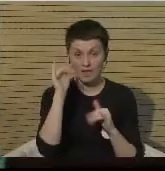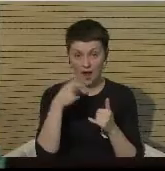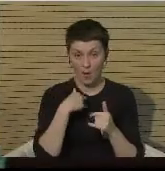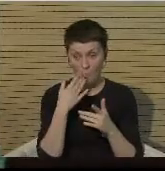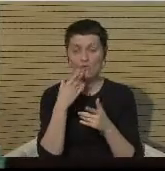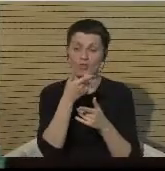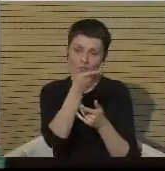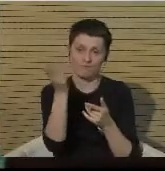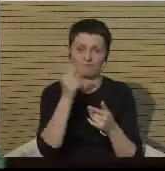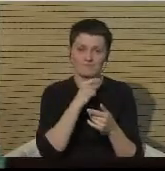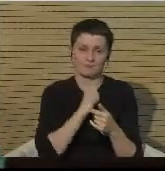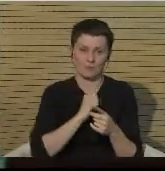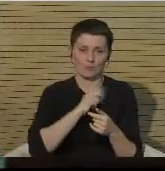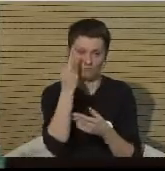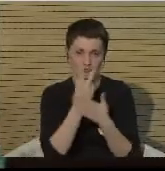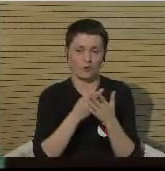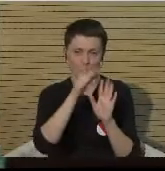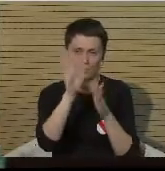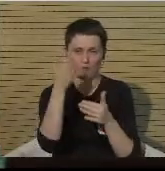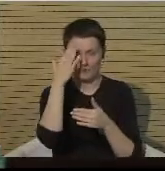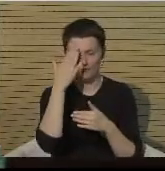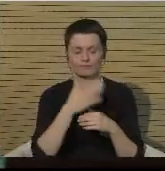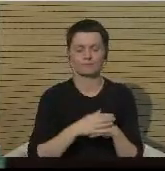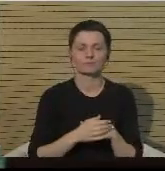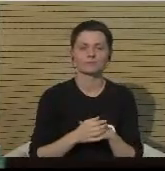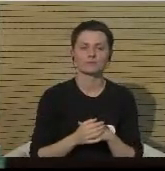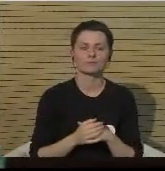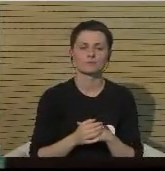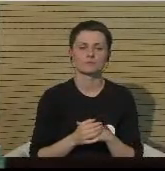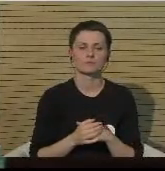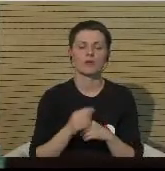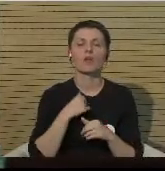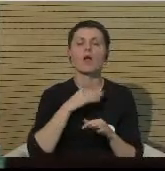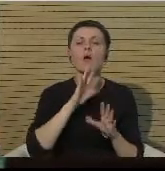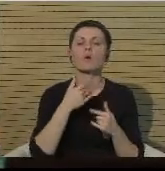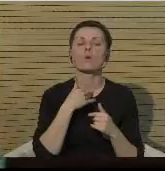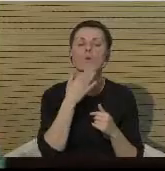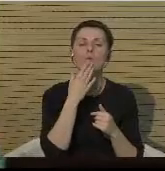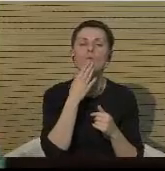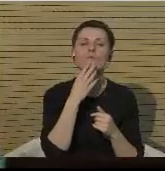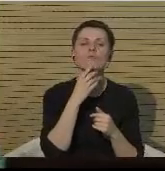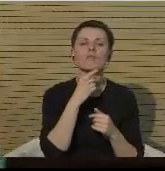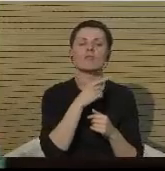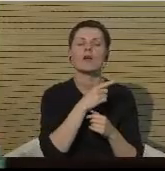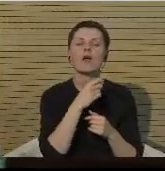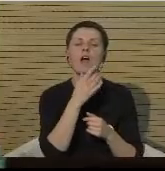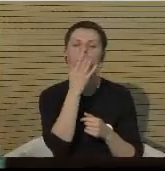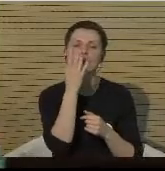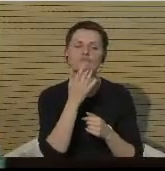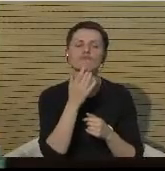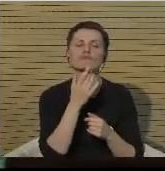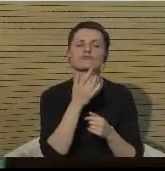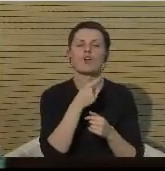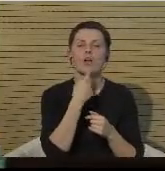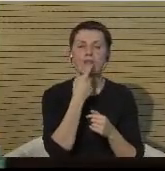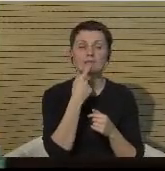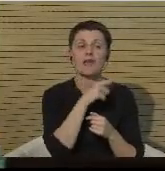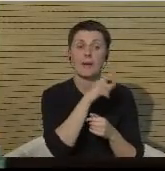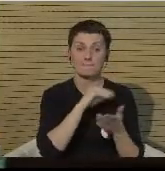and what I presented, I leave it to the readers. I believe that